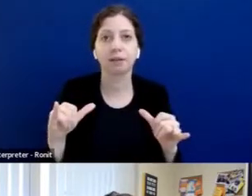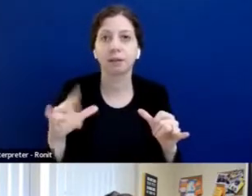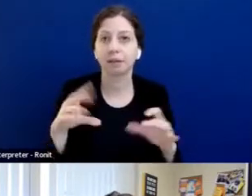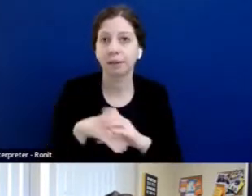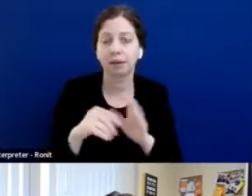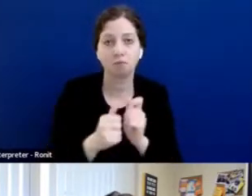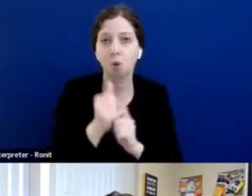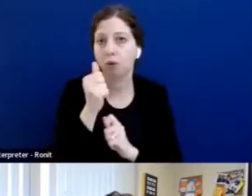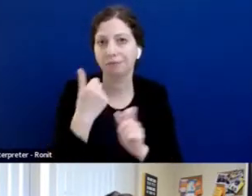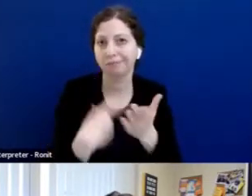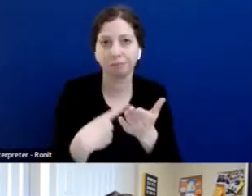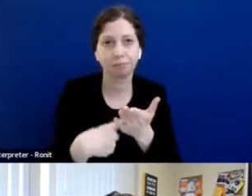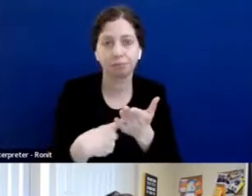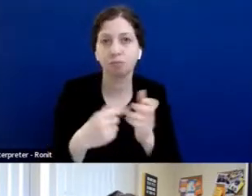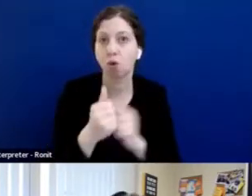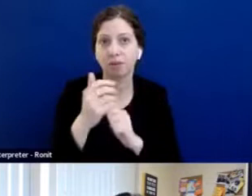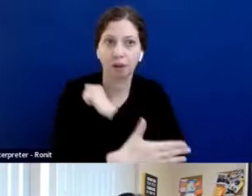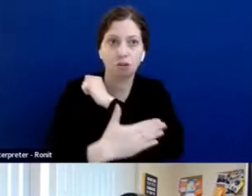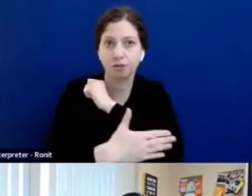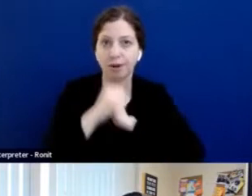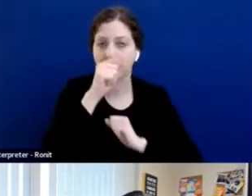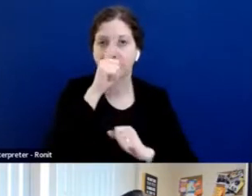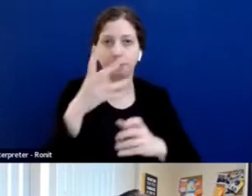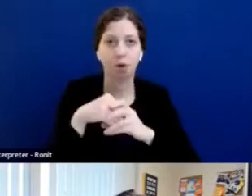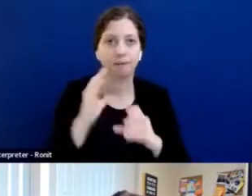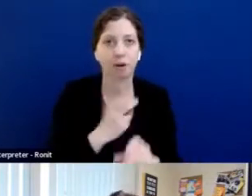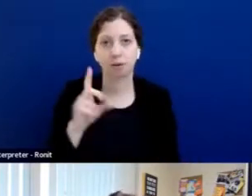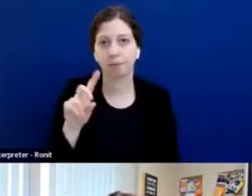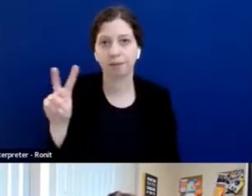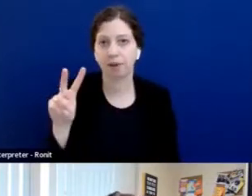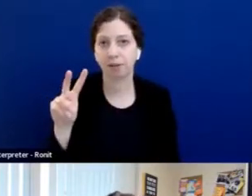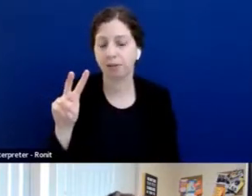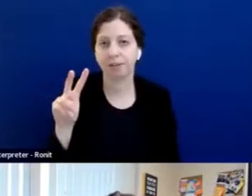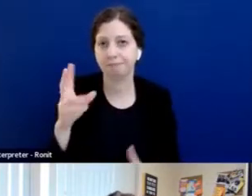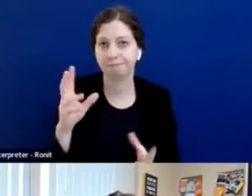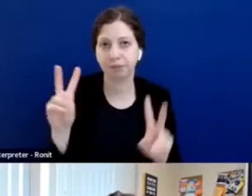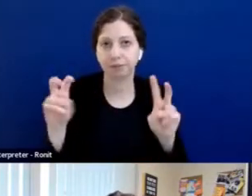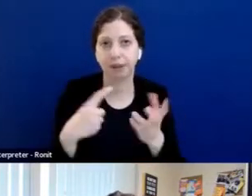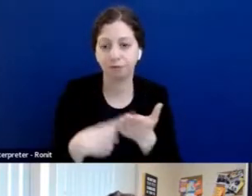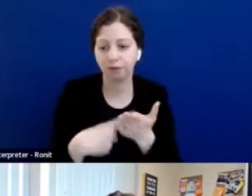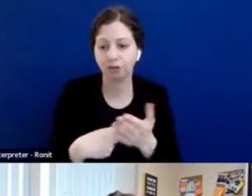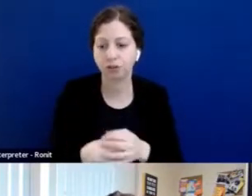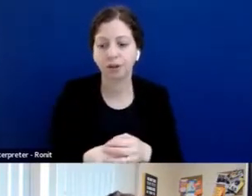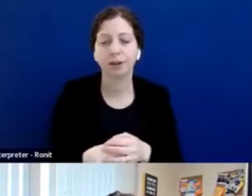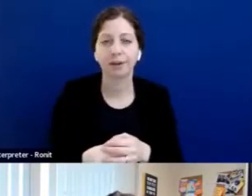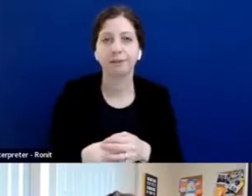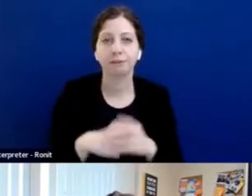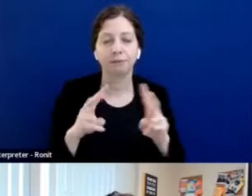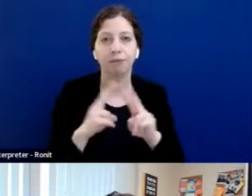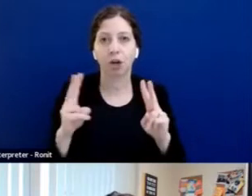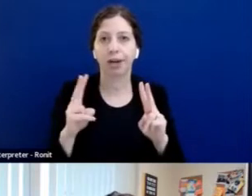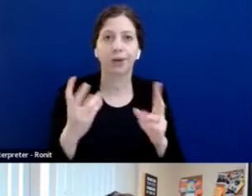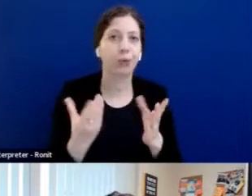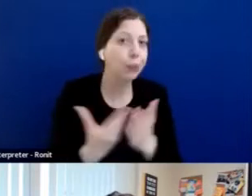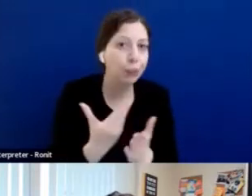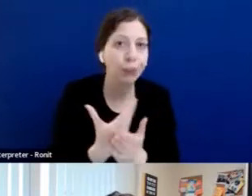conversation, in most of the country, not really a part of our domestic violence conversation. And it's just a very, very new, I